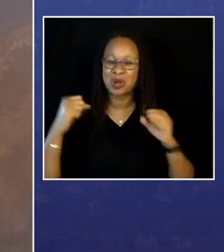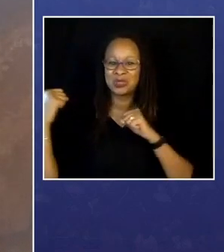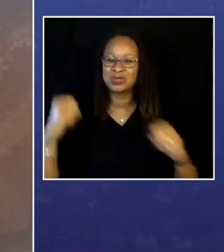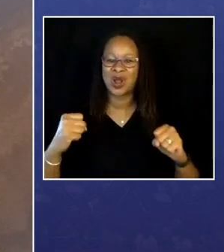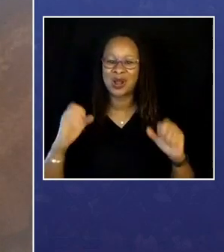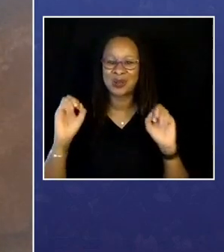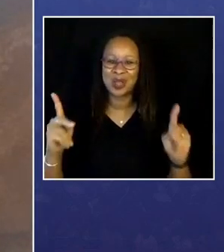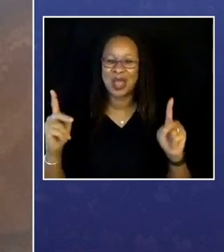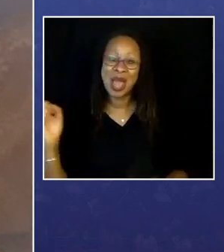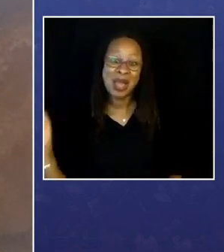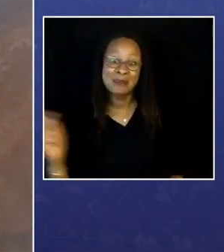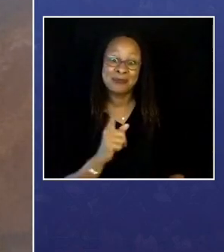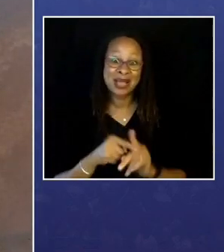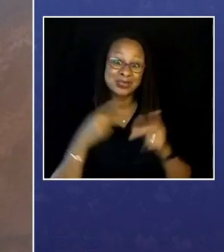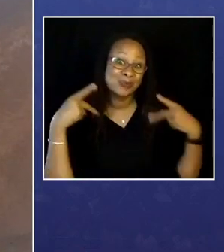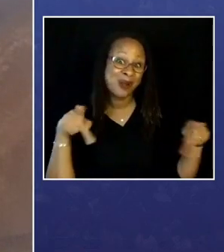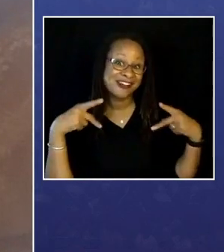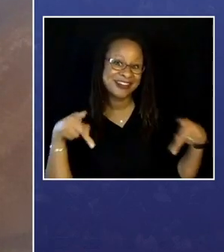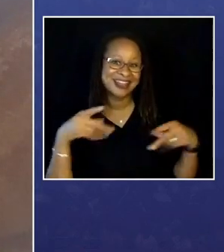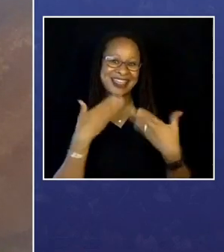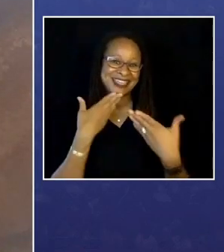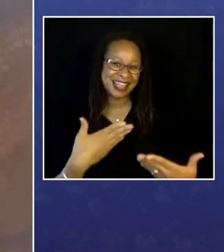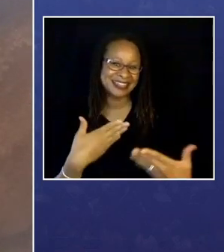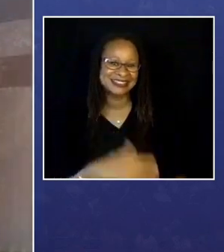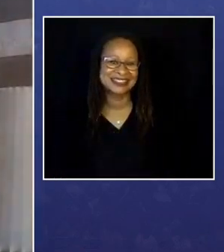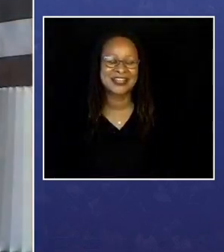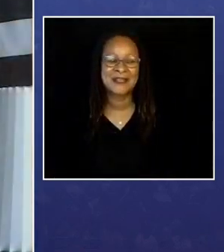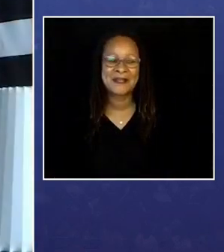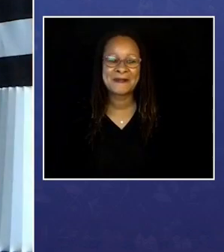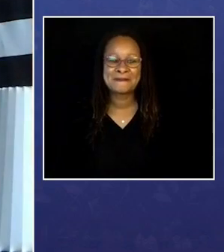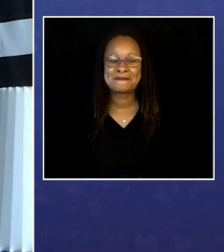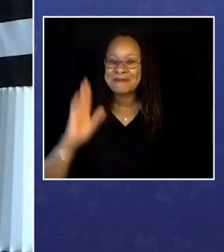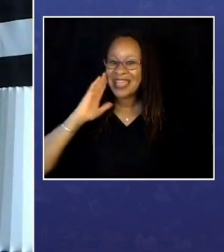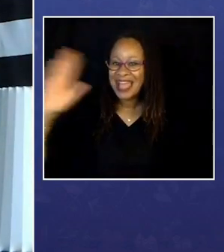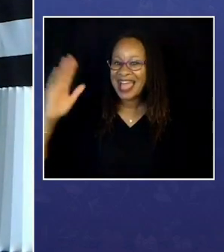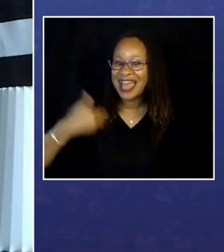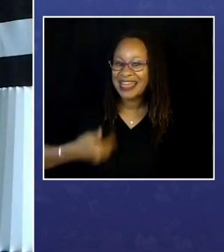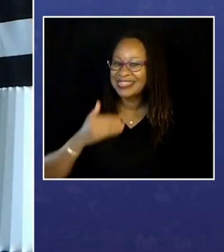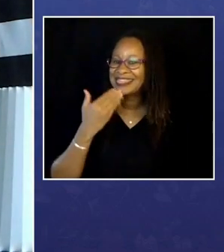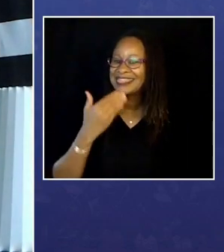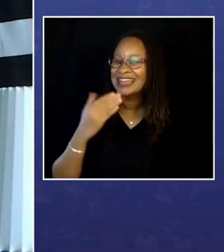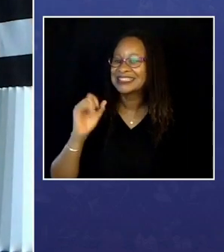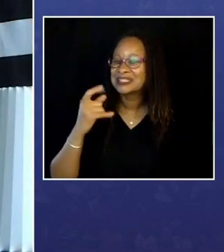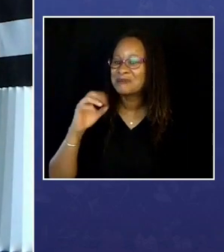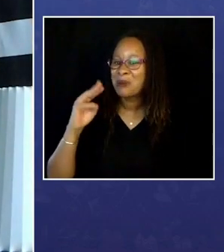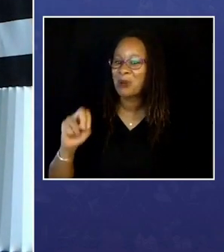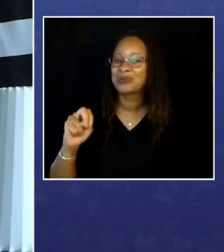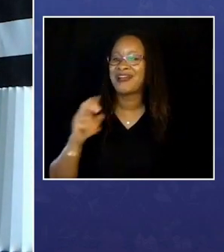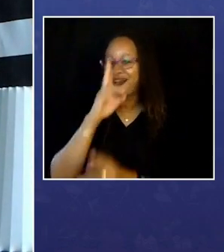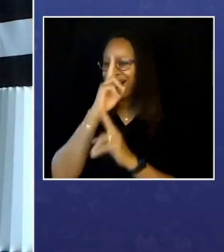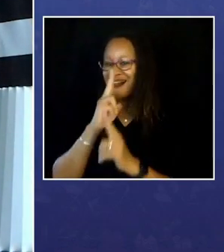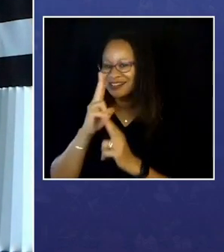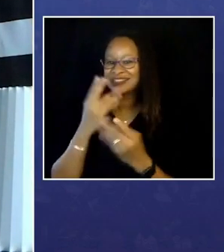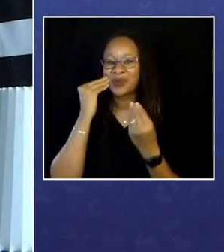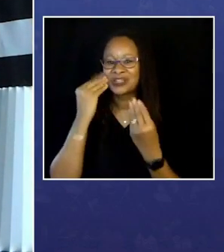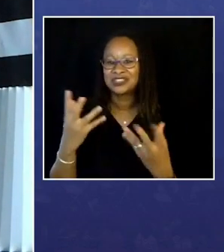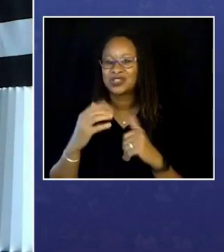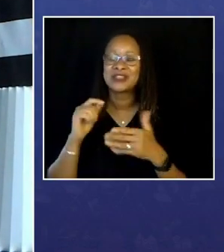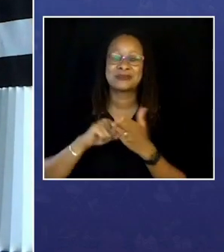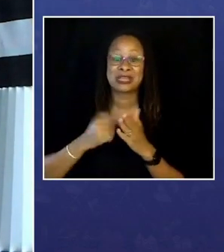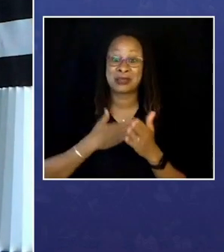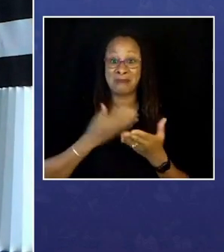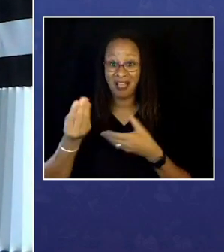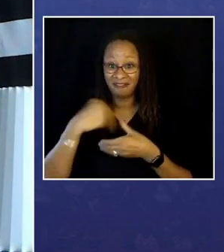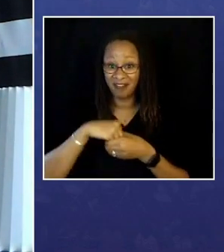strong. Okay, back to the party. Thanks. Hey, thanks, Simone. I can honestly say this is just the beginning of